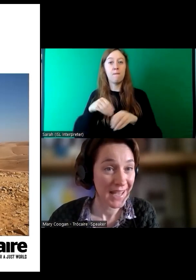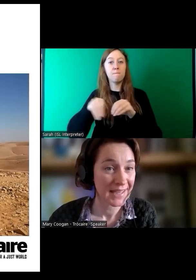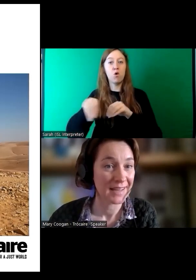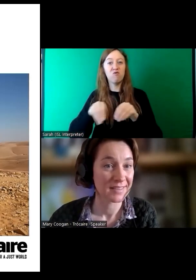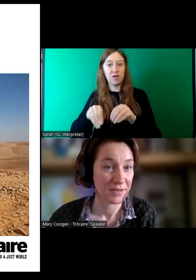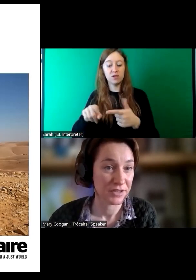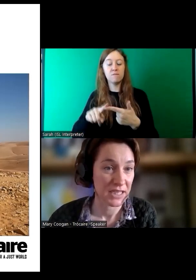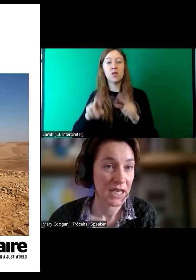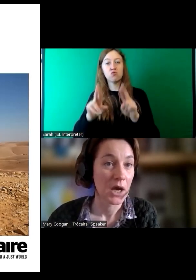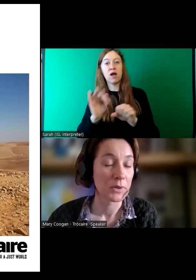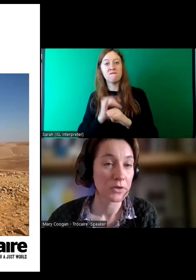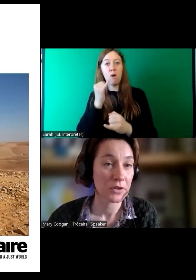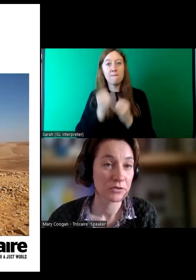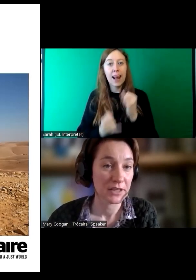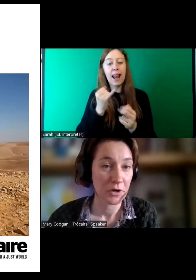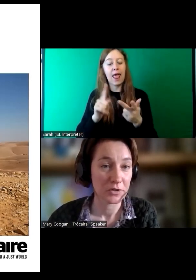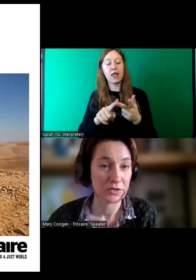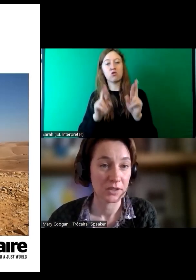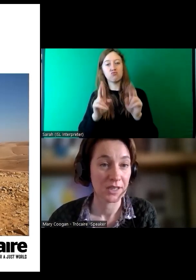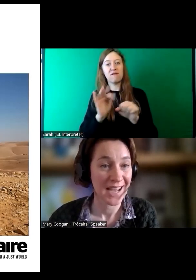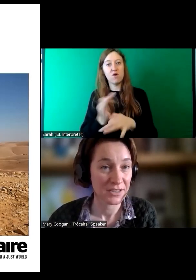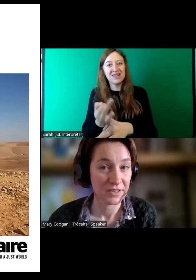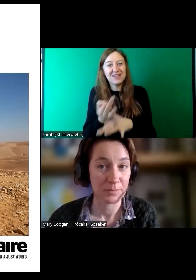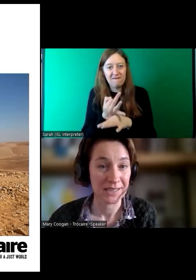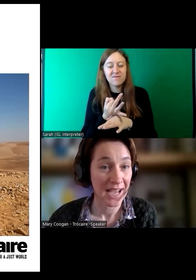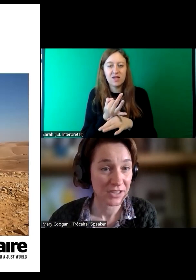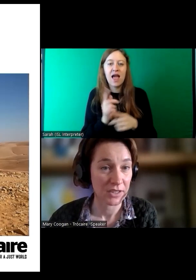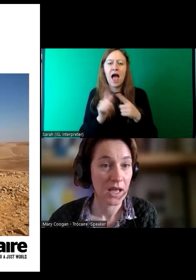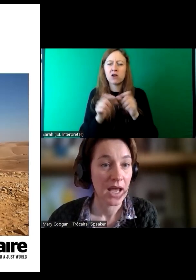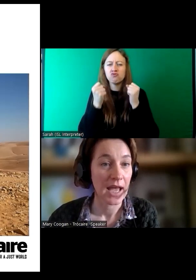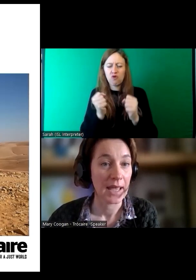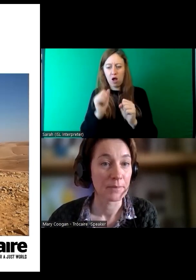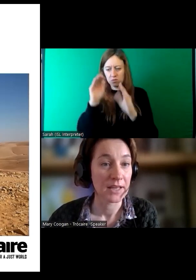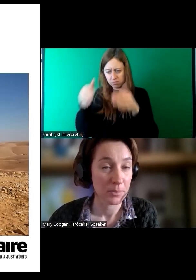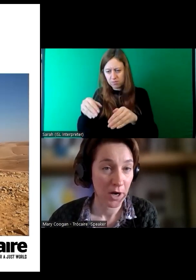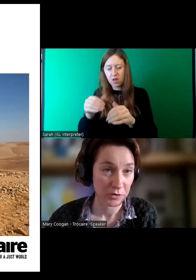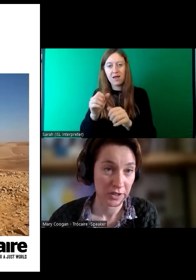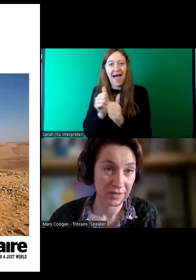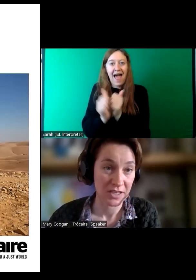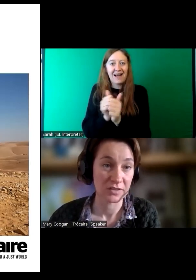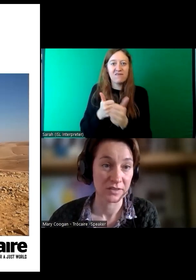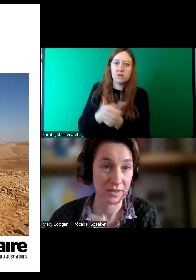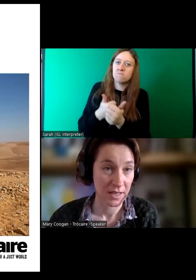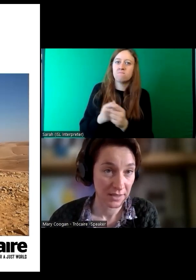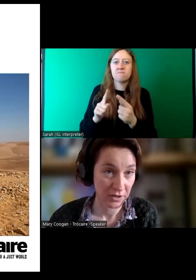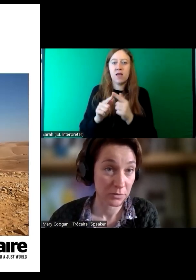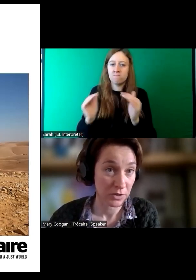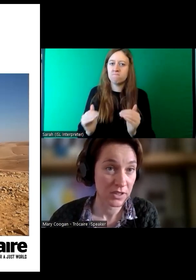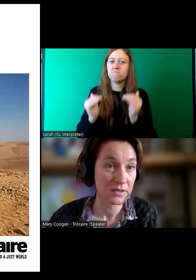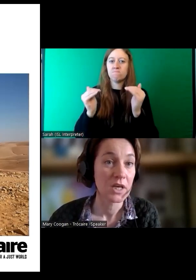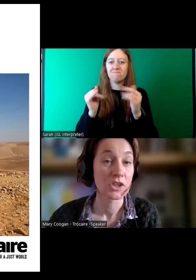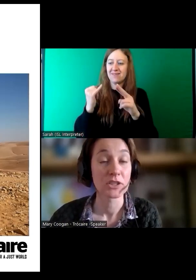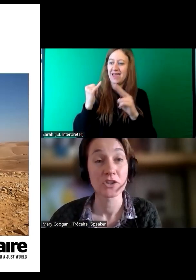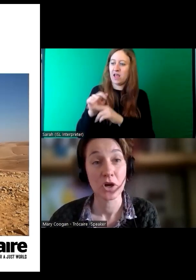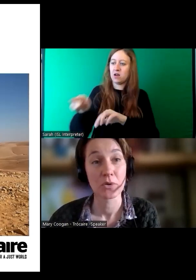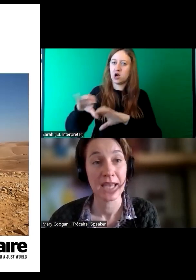to play, and safety. And we also really focused on activism and action in our partner organisations in our